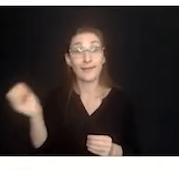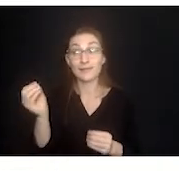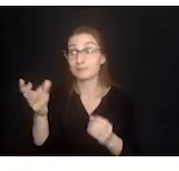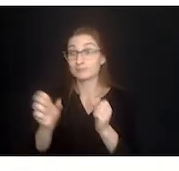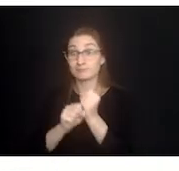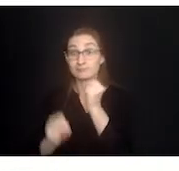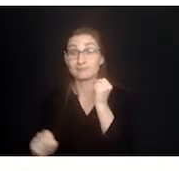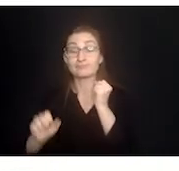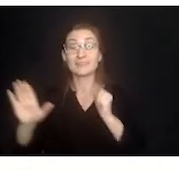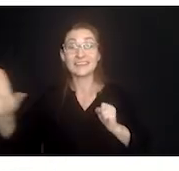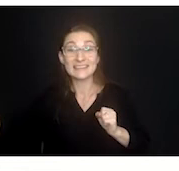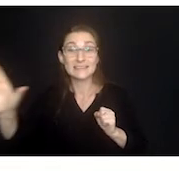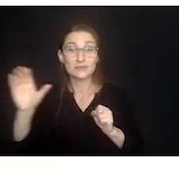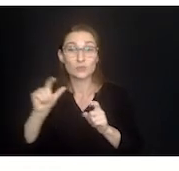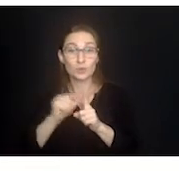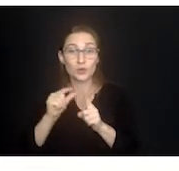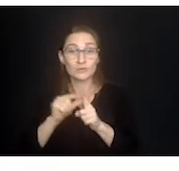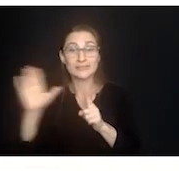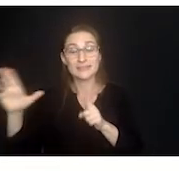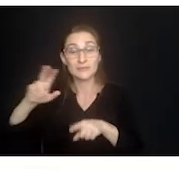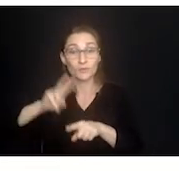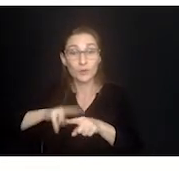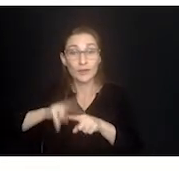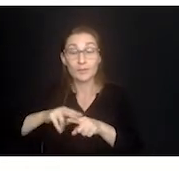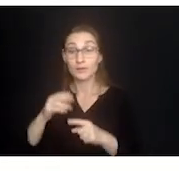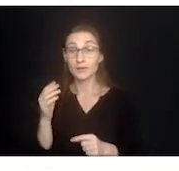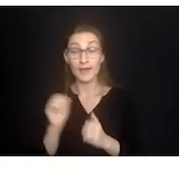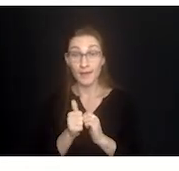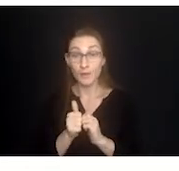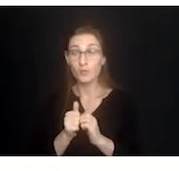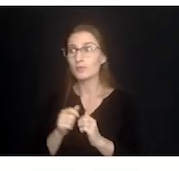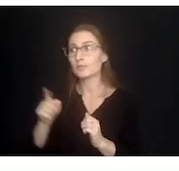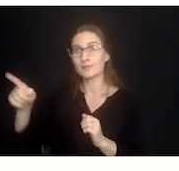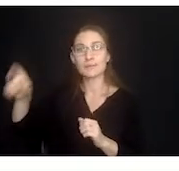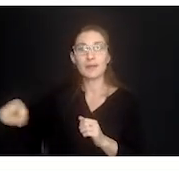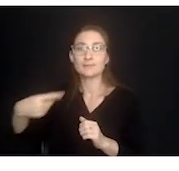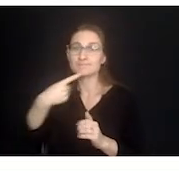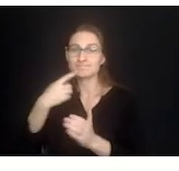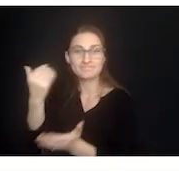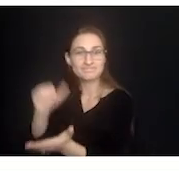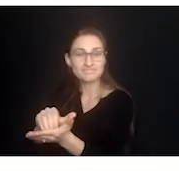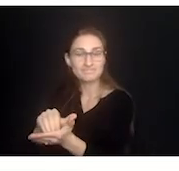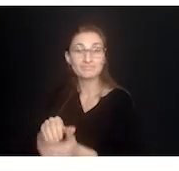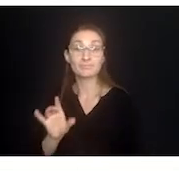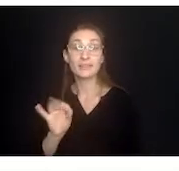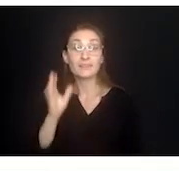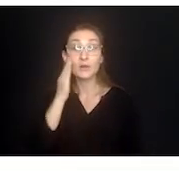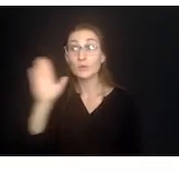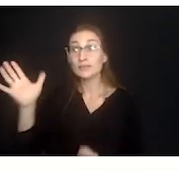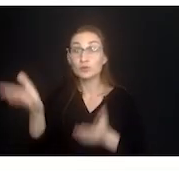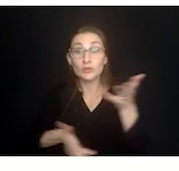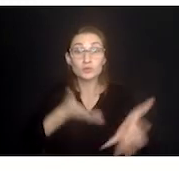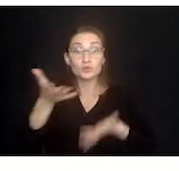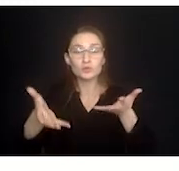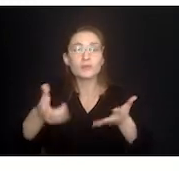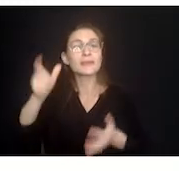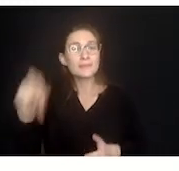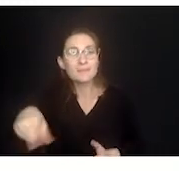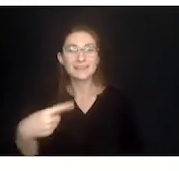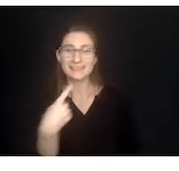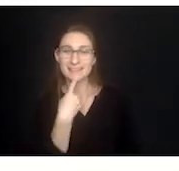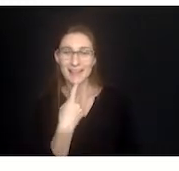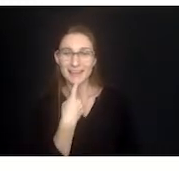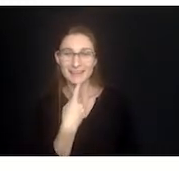work on extending the words he uses daily by making him repeat them. If I know what he wants